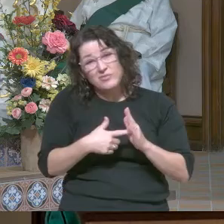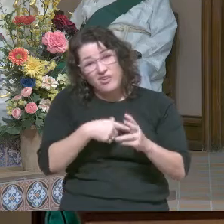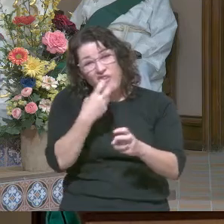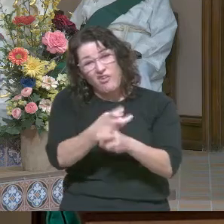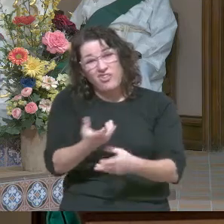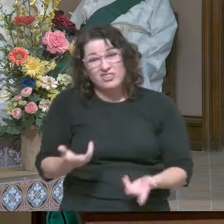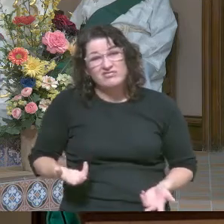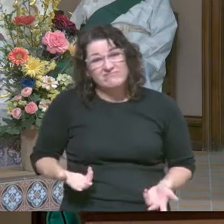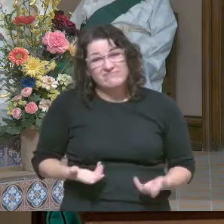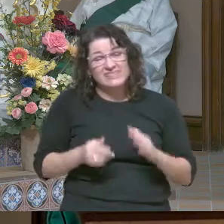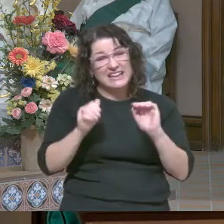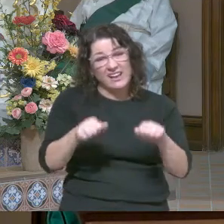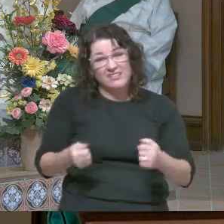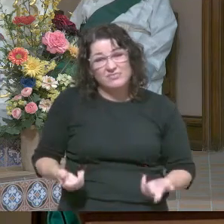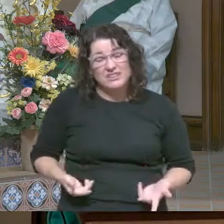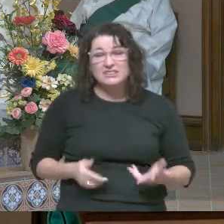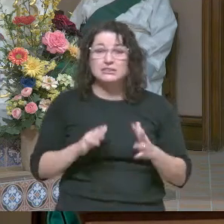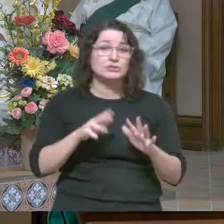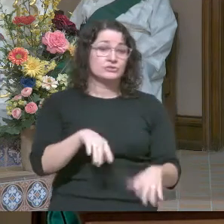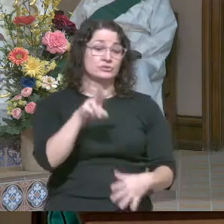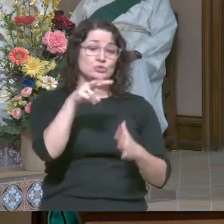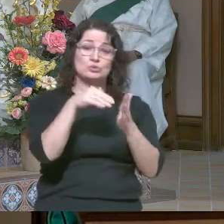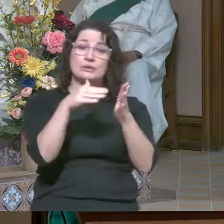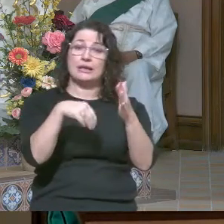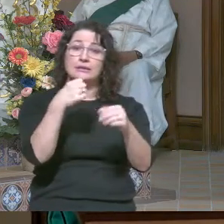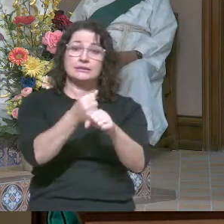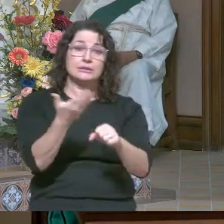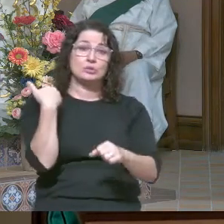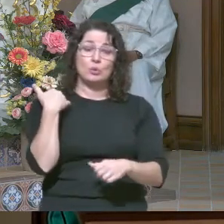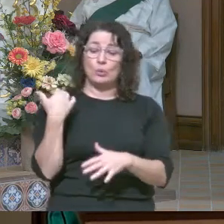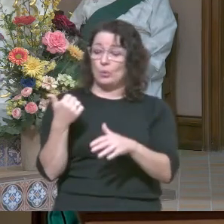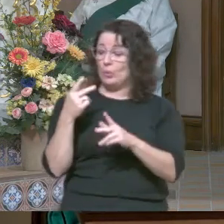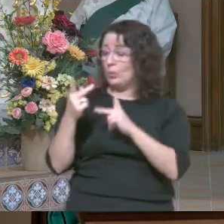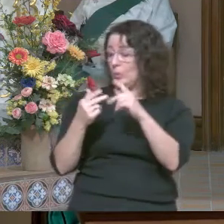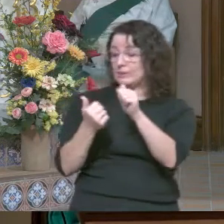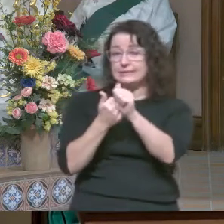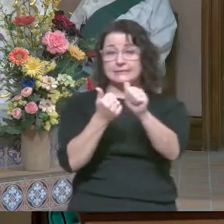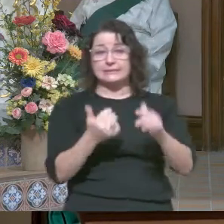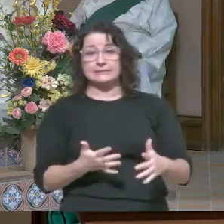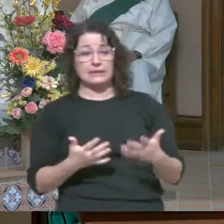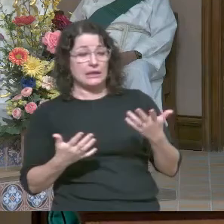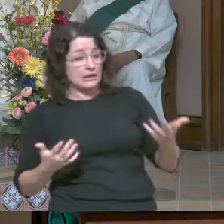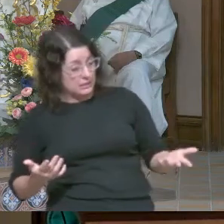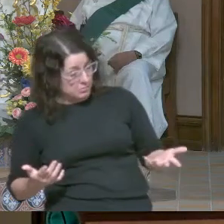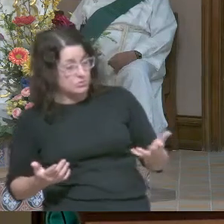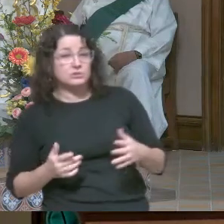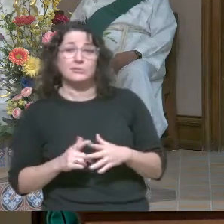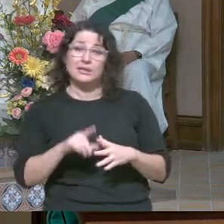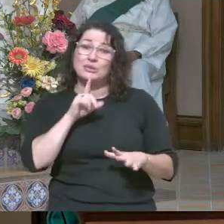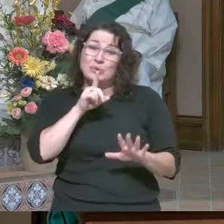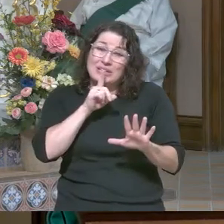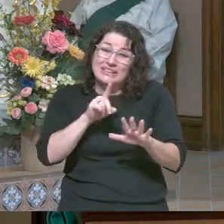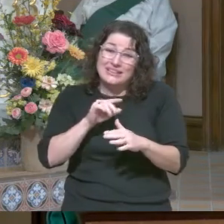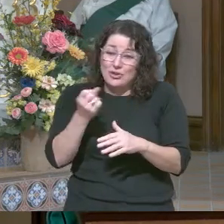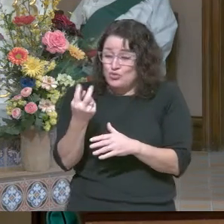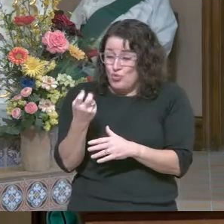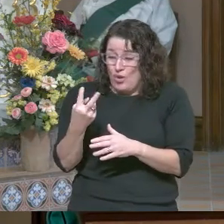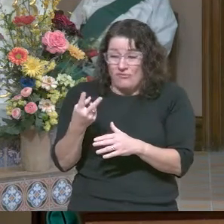Again, his own followers, initially 2,000 years ago, the apostles who followed him, 11 of the 12 were martyred